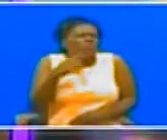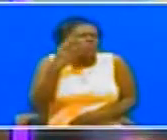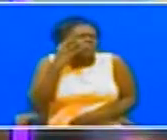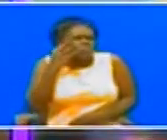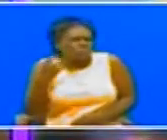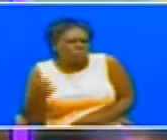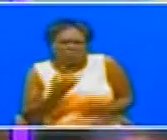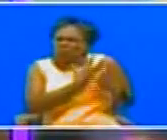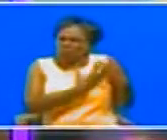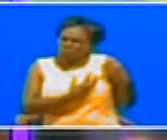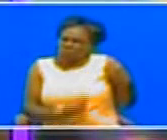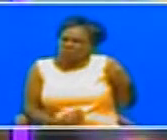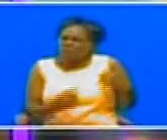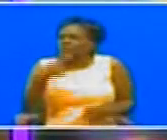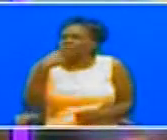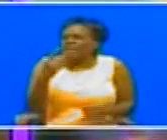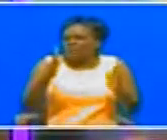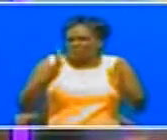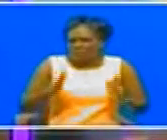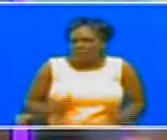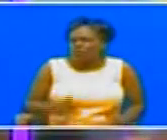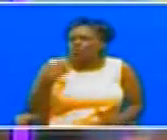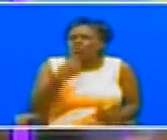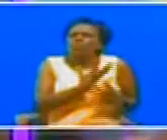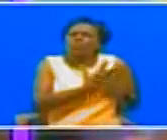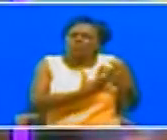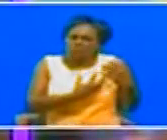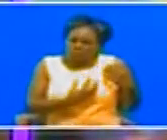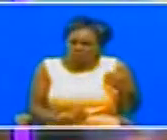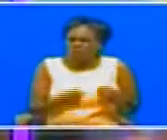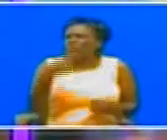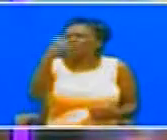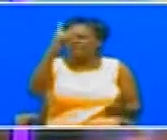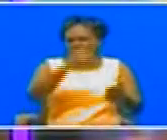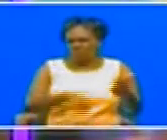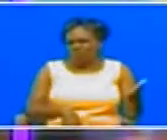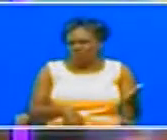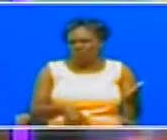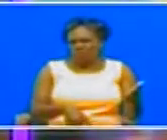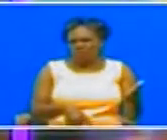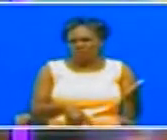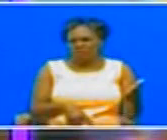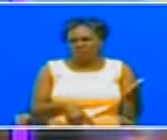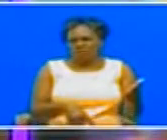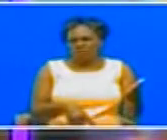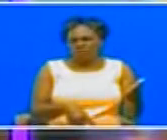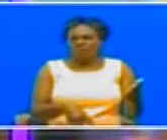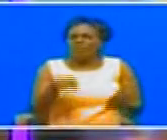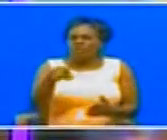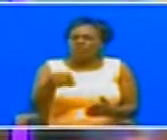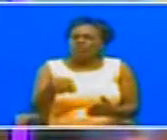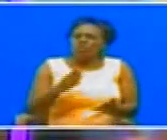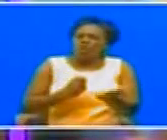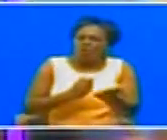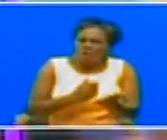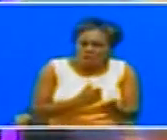and what would you tell somebody who has ever been to that place? You know, sometimes we say we've hit rock bottom. What